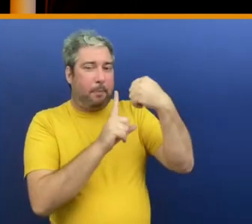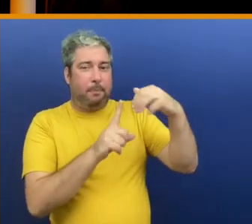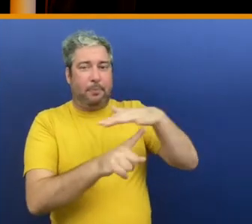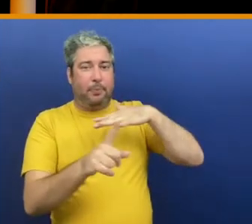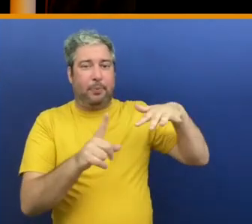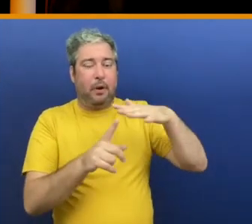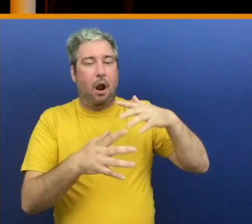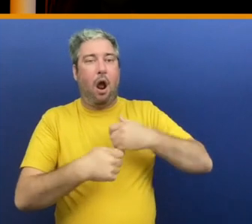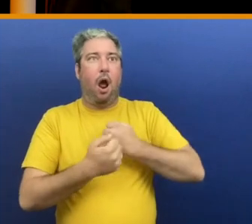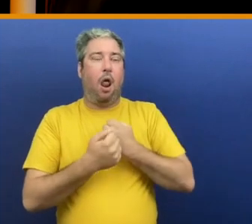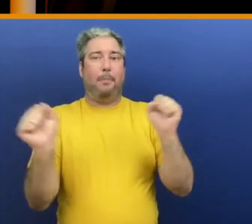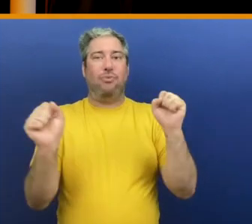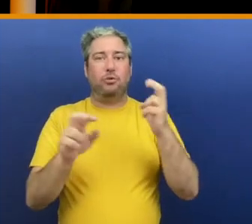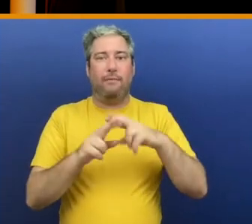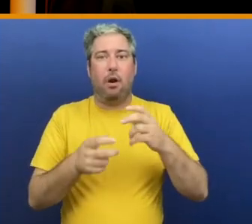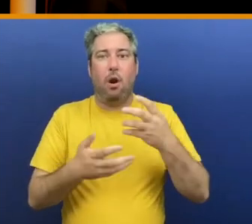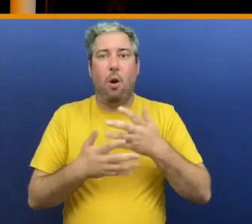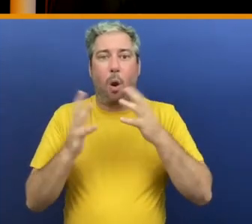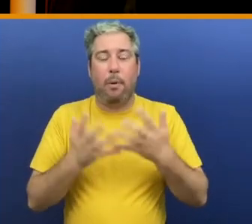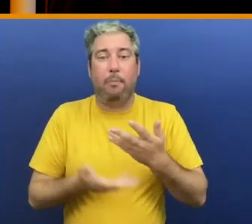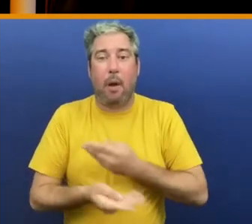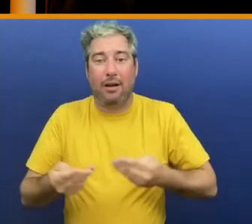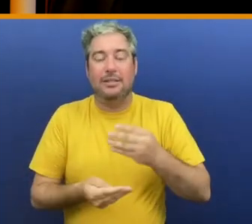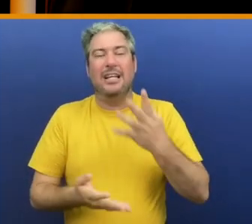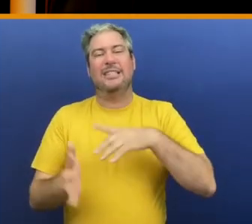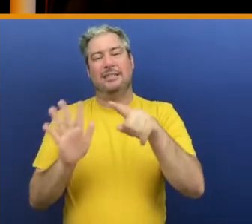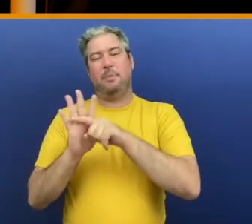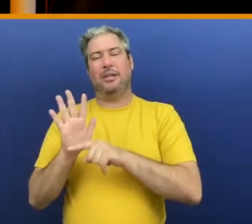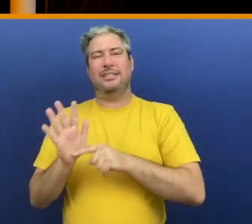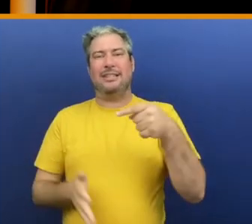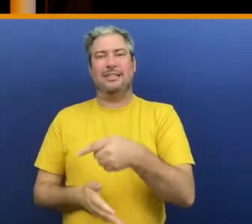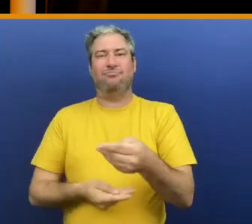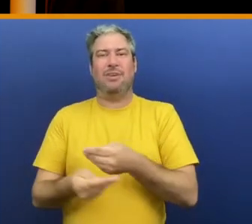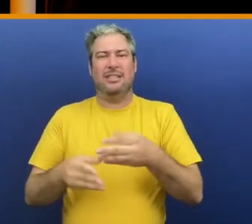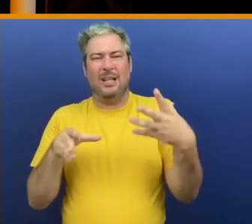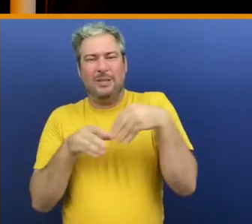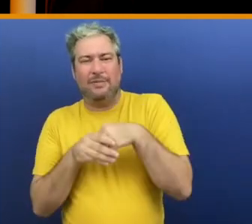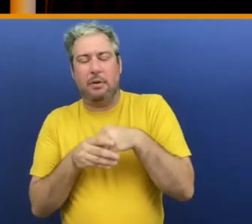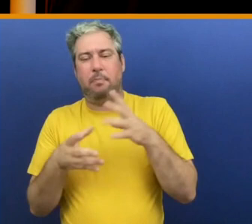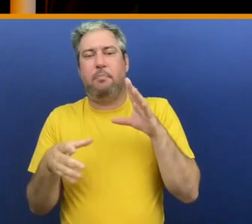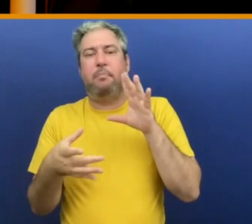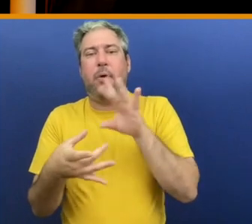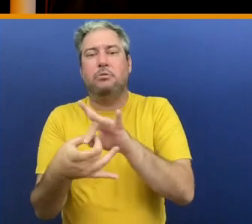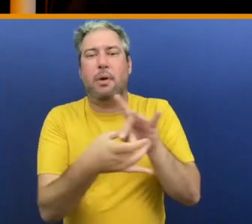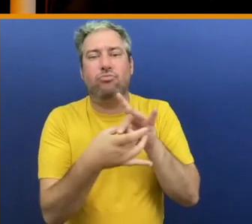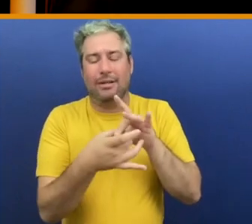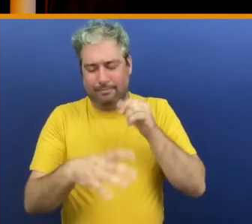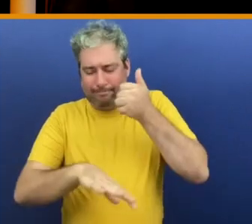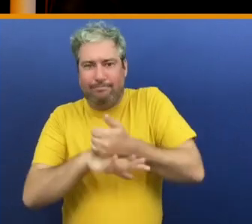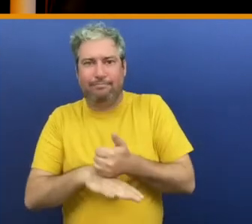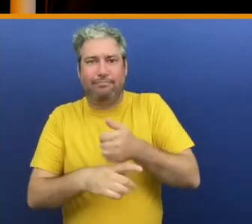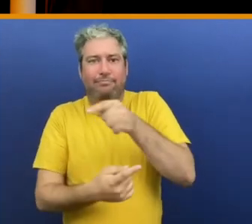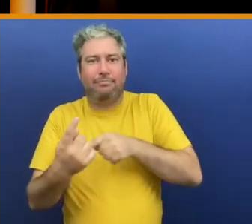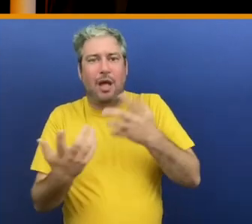in an inclusive and participatory way. The cornerstone of this approach should be accountability to Parliament. Yet the UK has one of the weakest forms